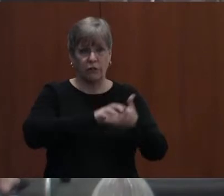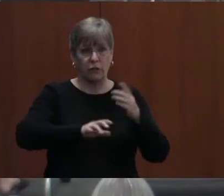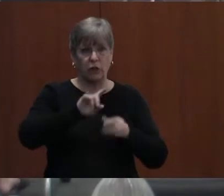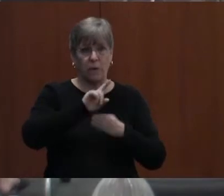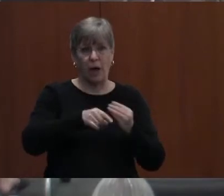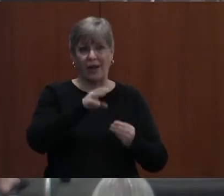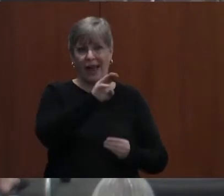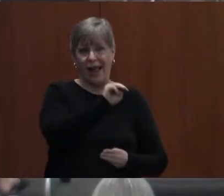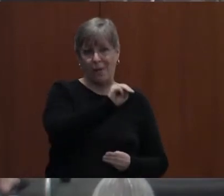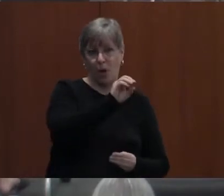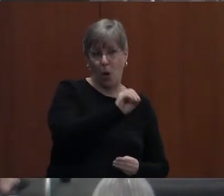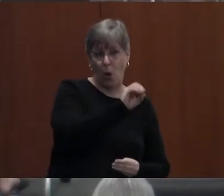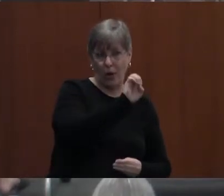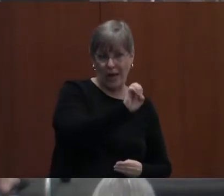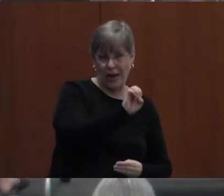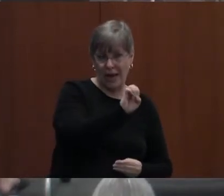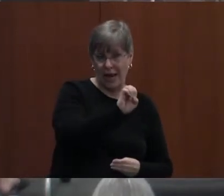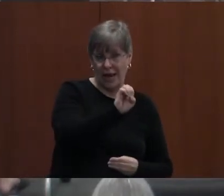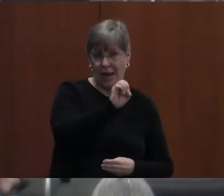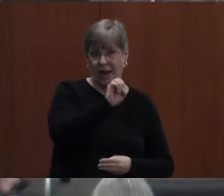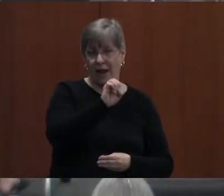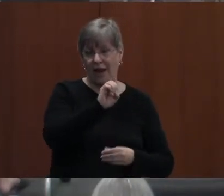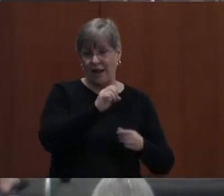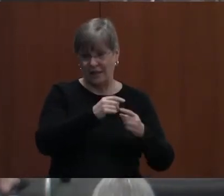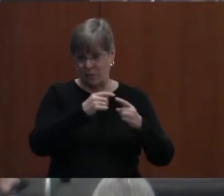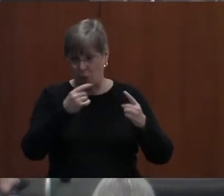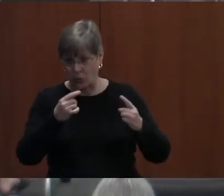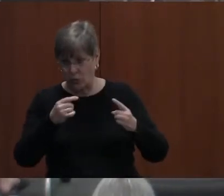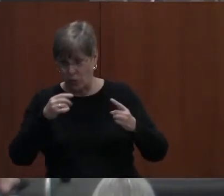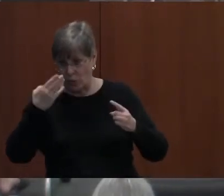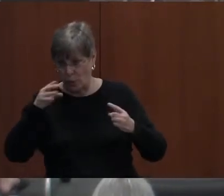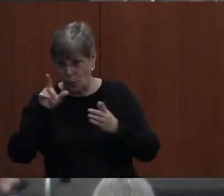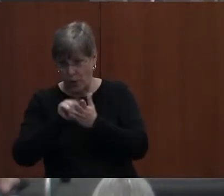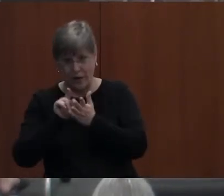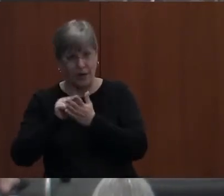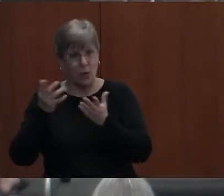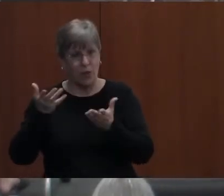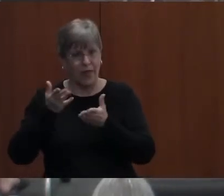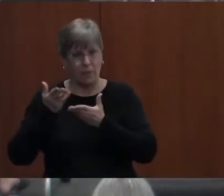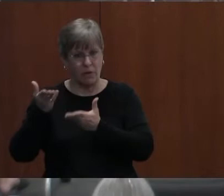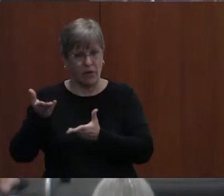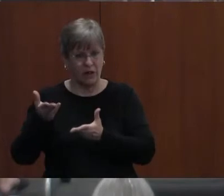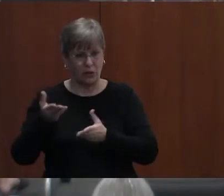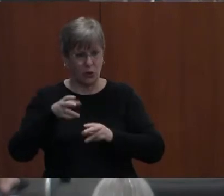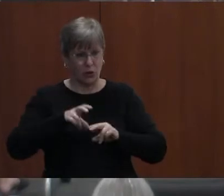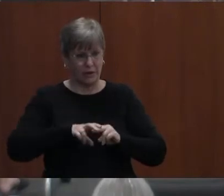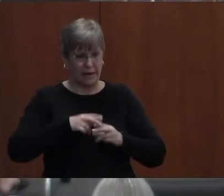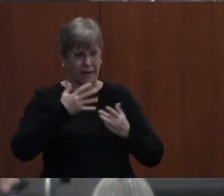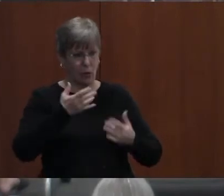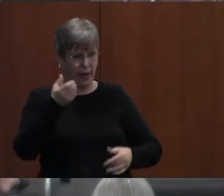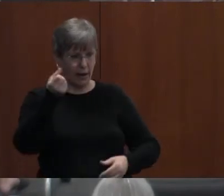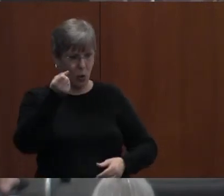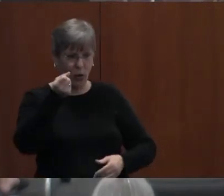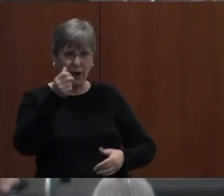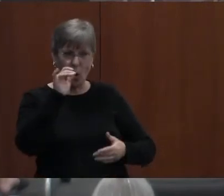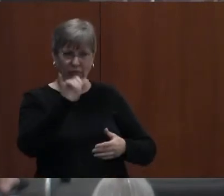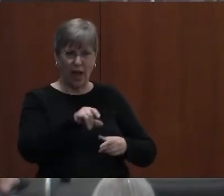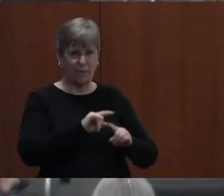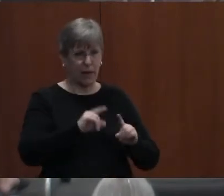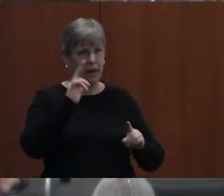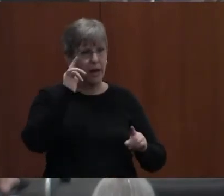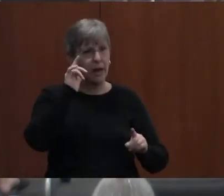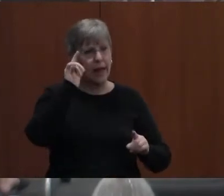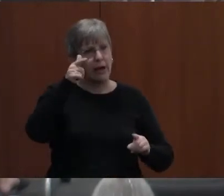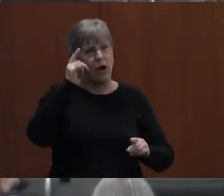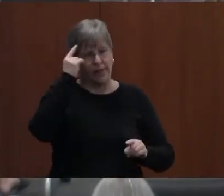about MOE versus what the blueprint provides. And they're kind of sitting back and waiting and holding on that, but it will